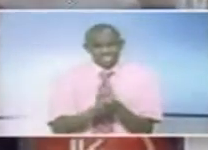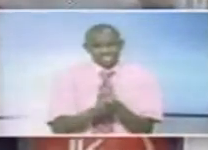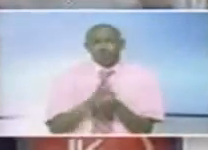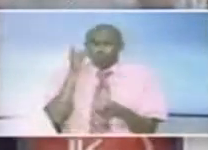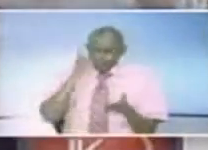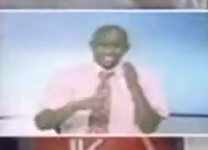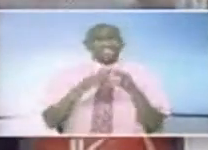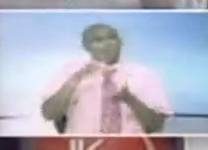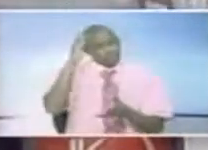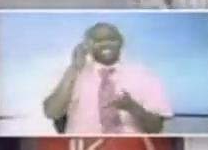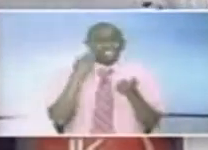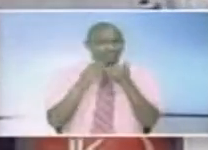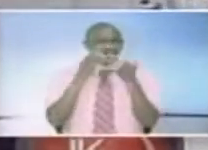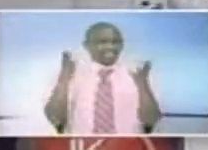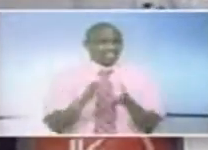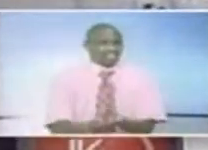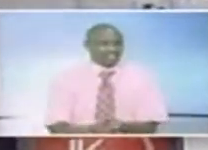most difficult thing?